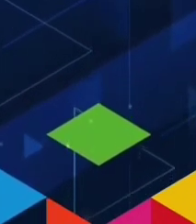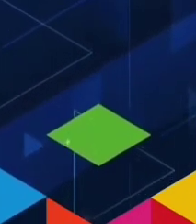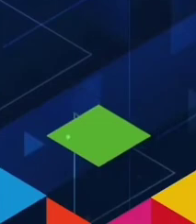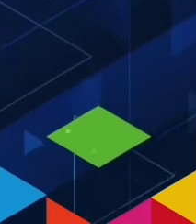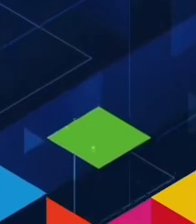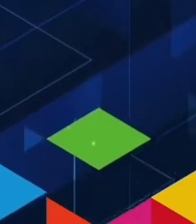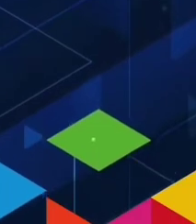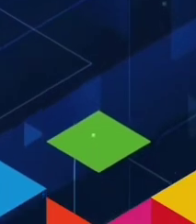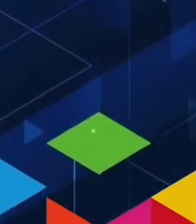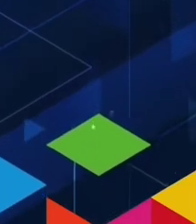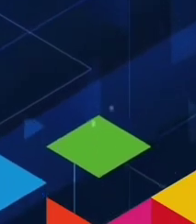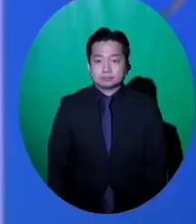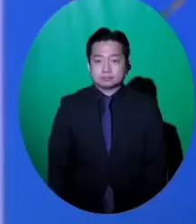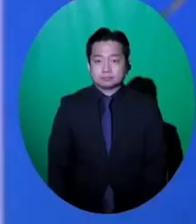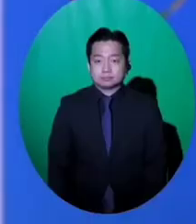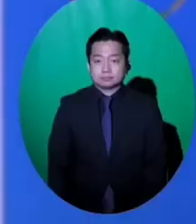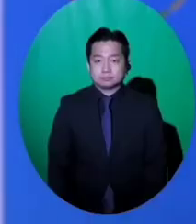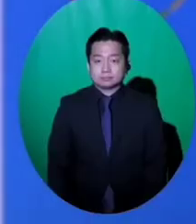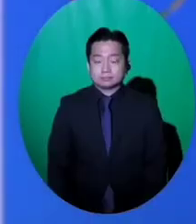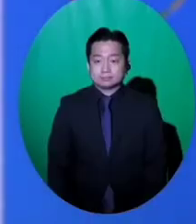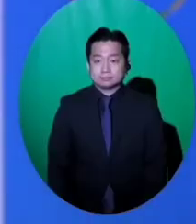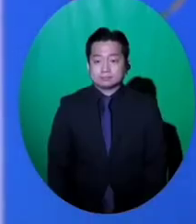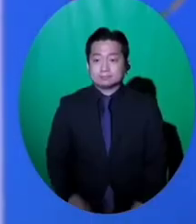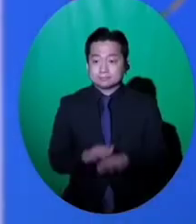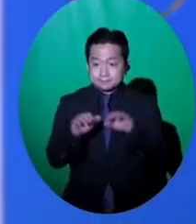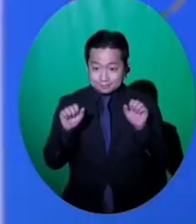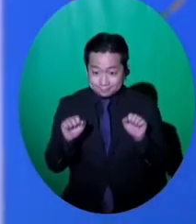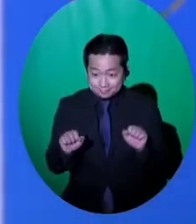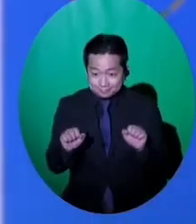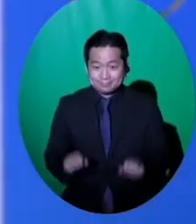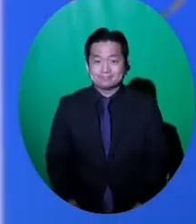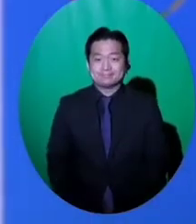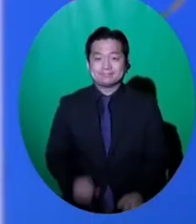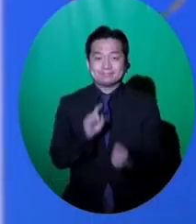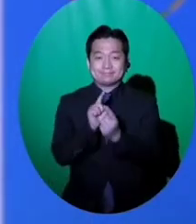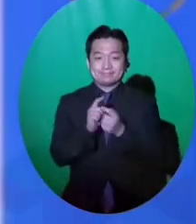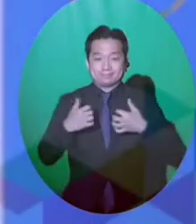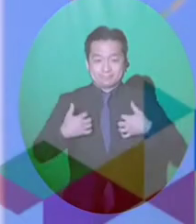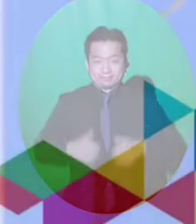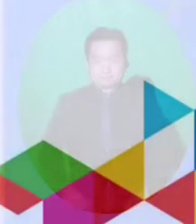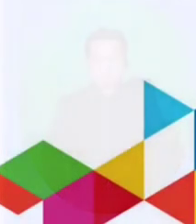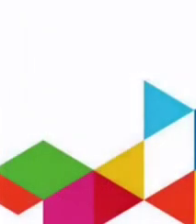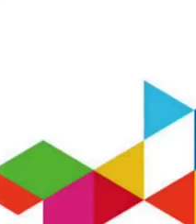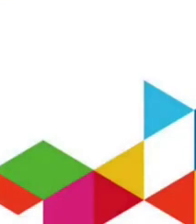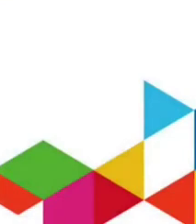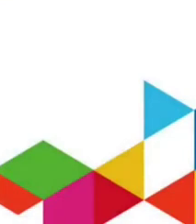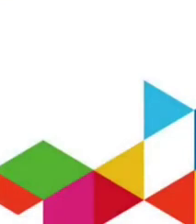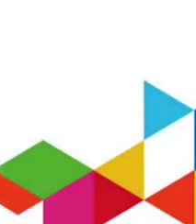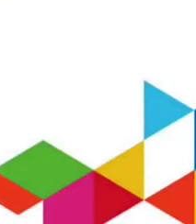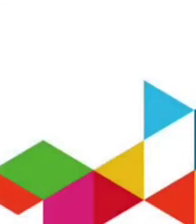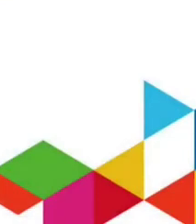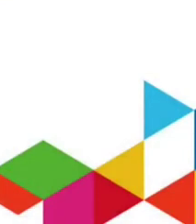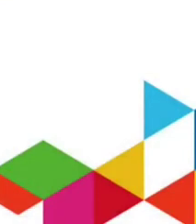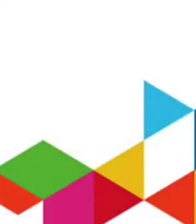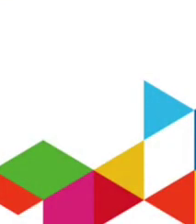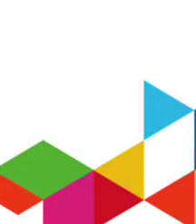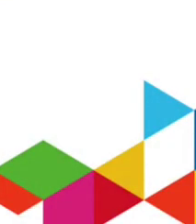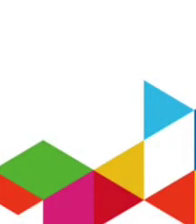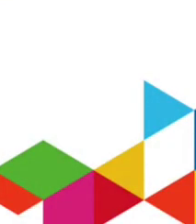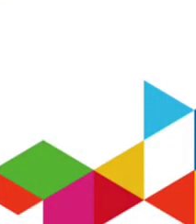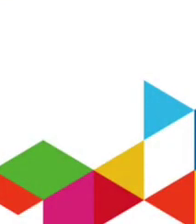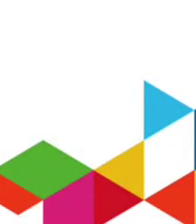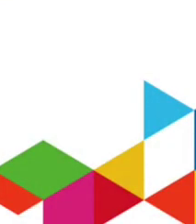Thank you for joining us for the second plenary session. It will be on caring society for